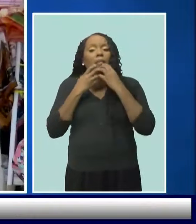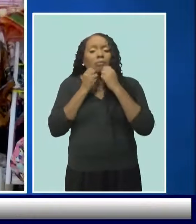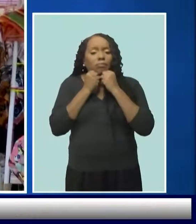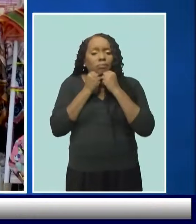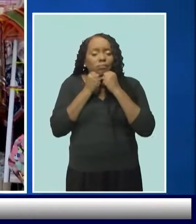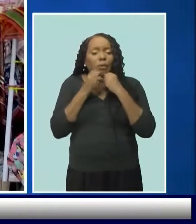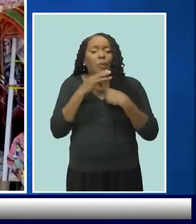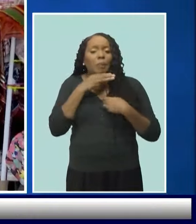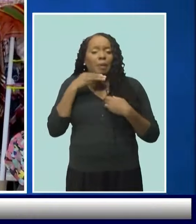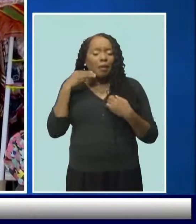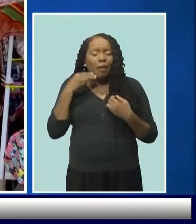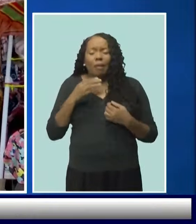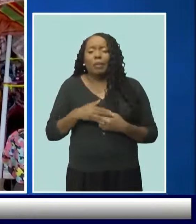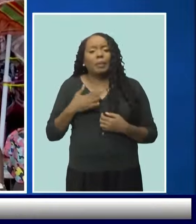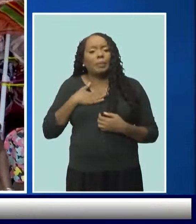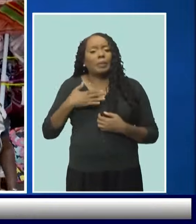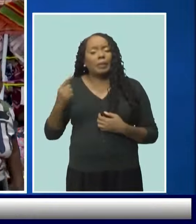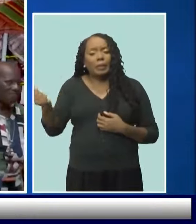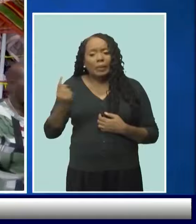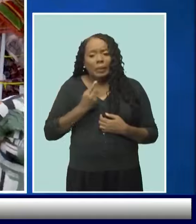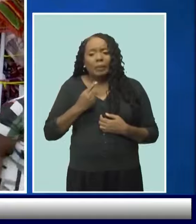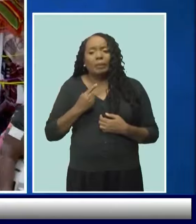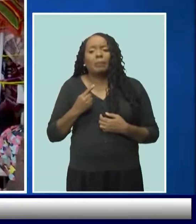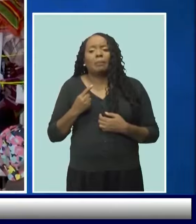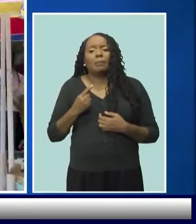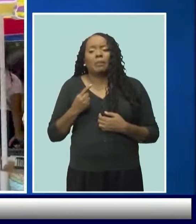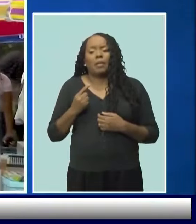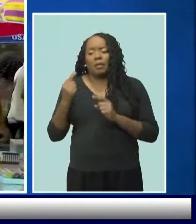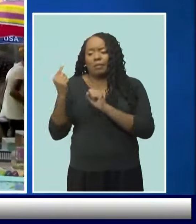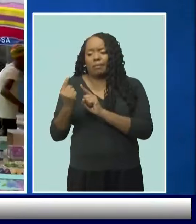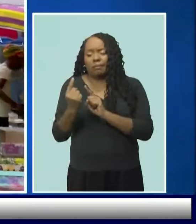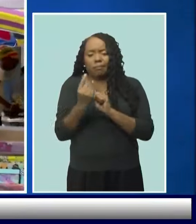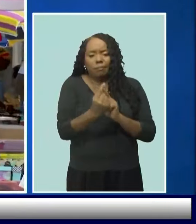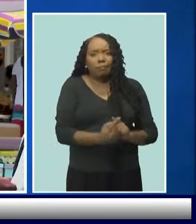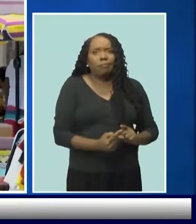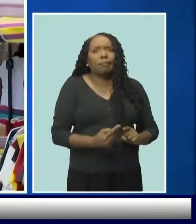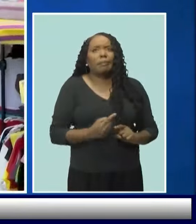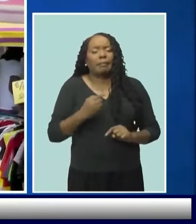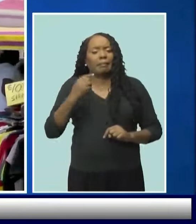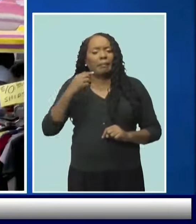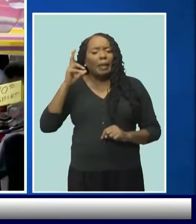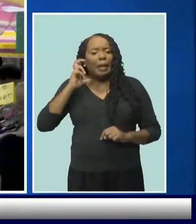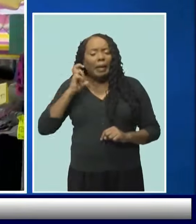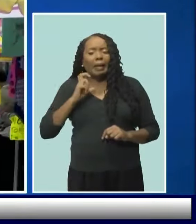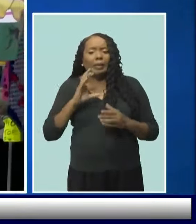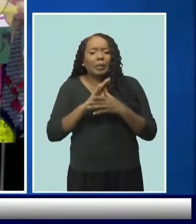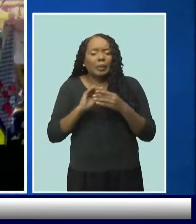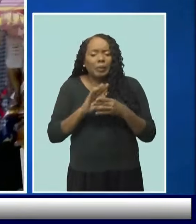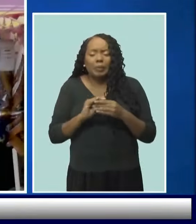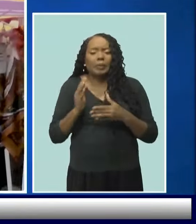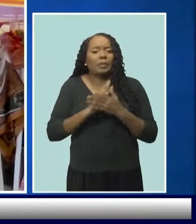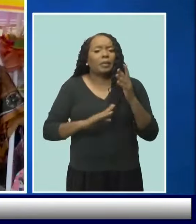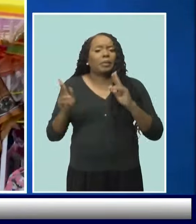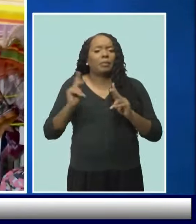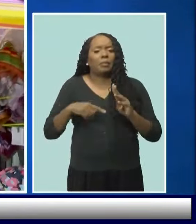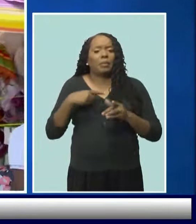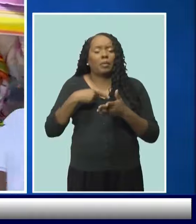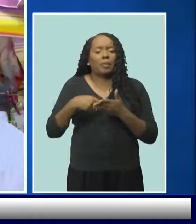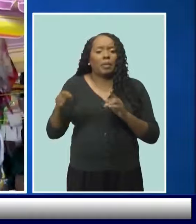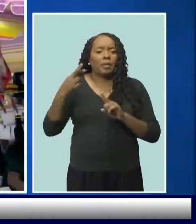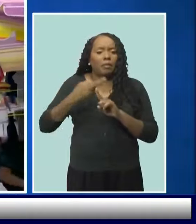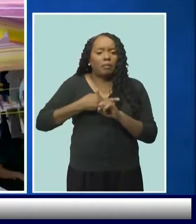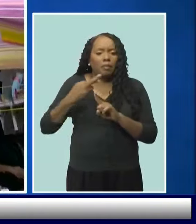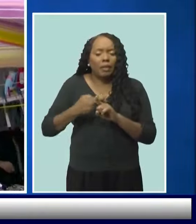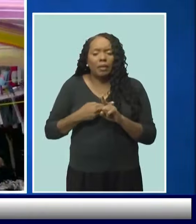have a one-on-one conversation with some of the vendors, some of the people who own salons, some of the people who are paying rent to conduct